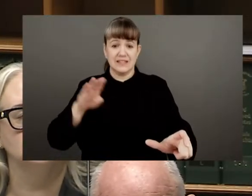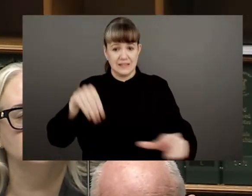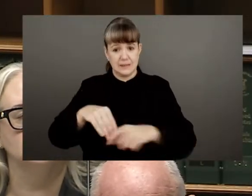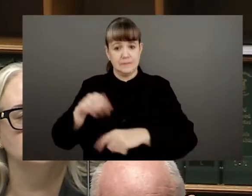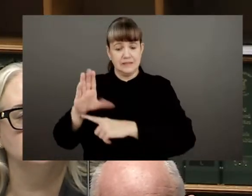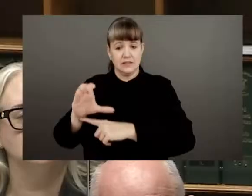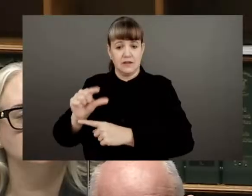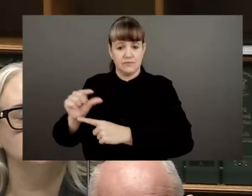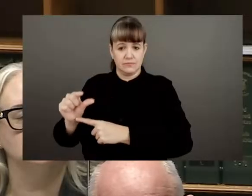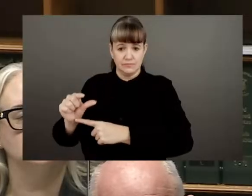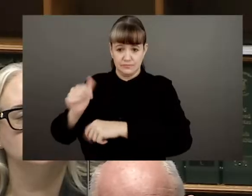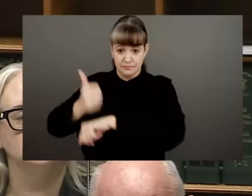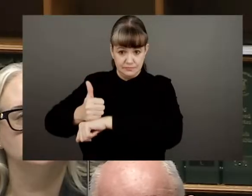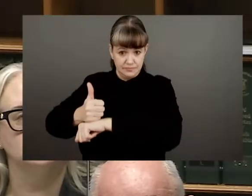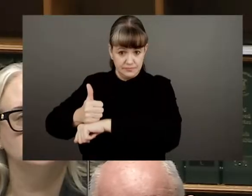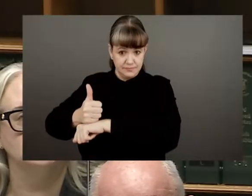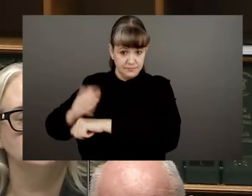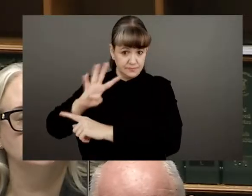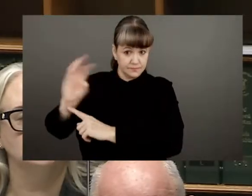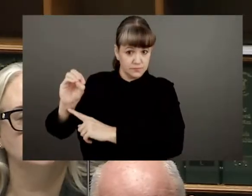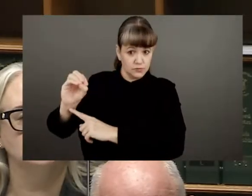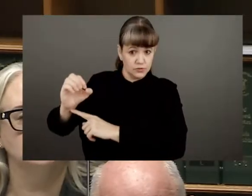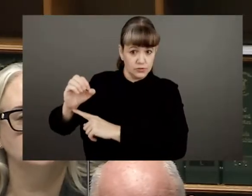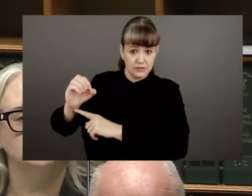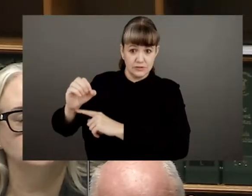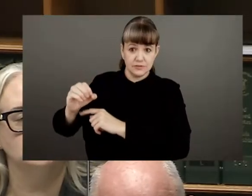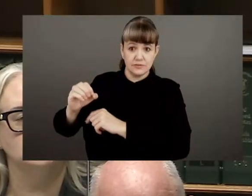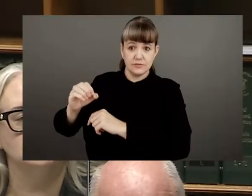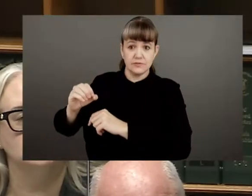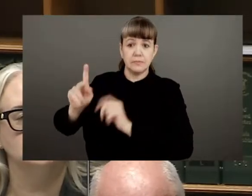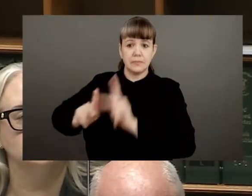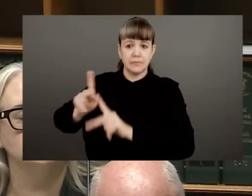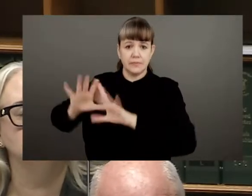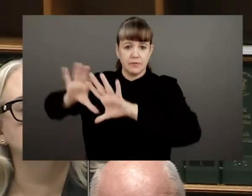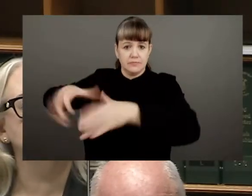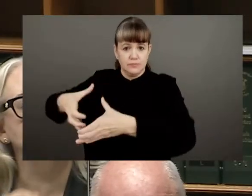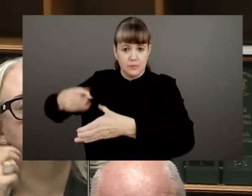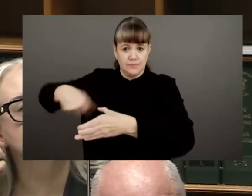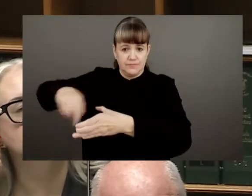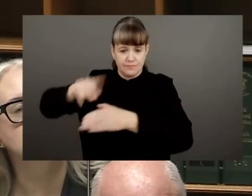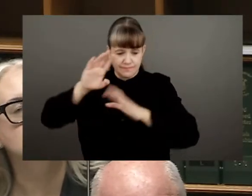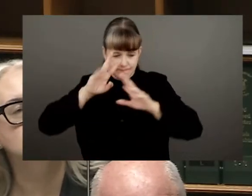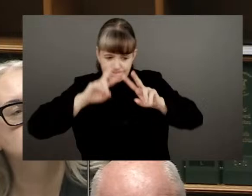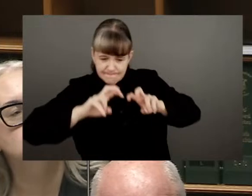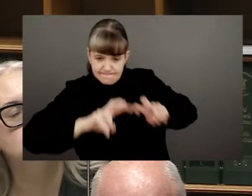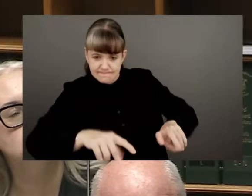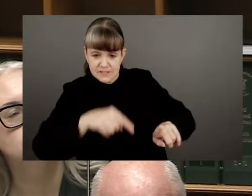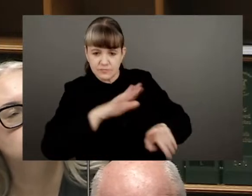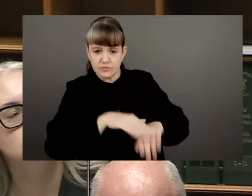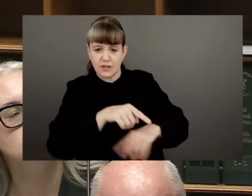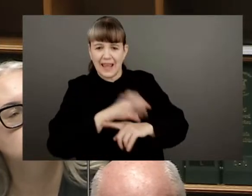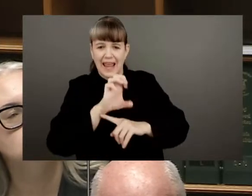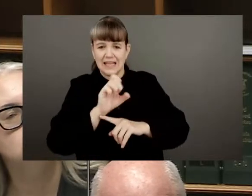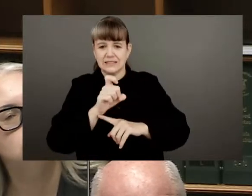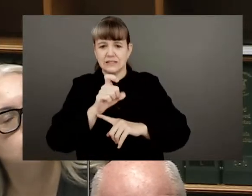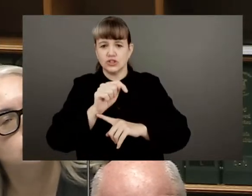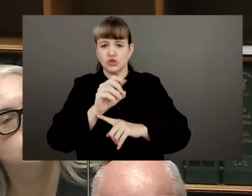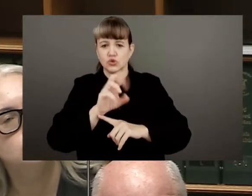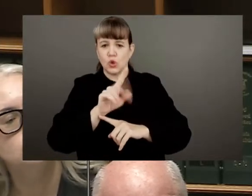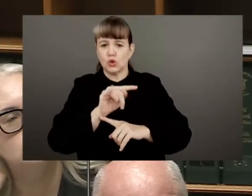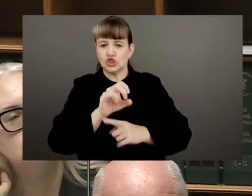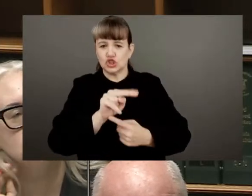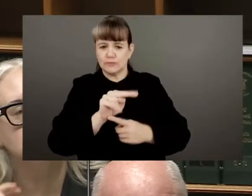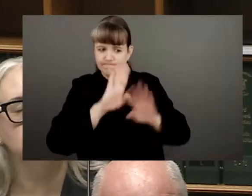extortion. And it was BC's leadership that helped change the law of this whole country when it comes to